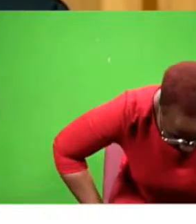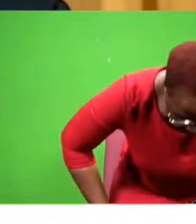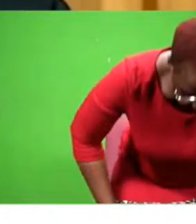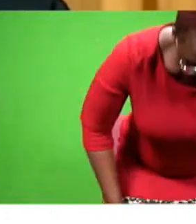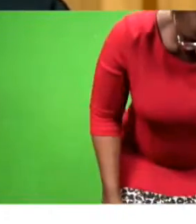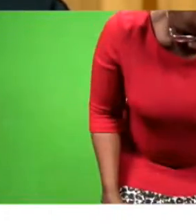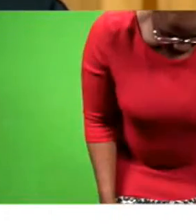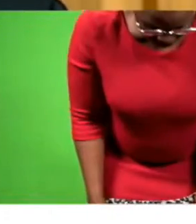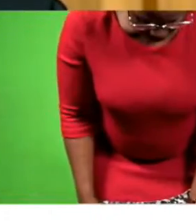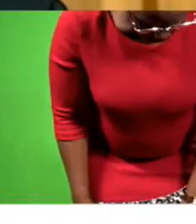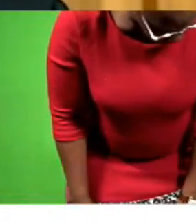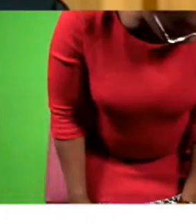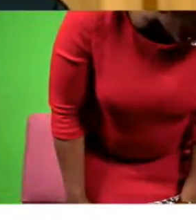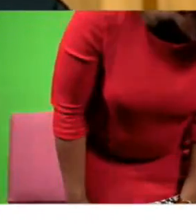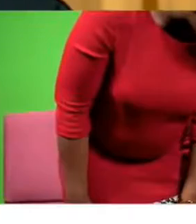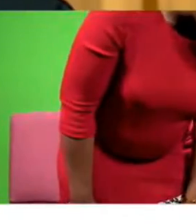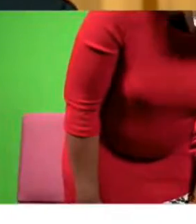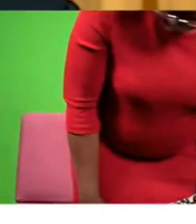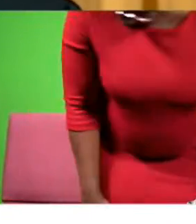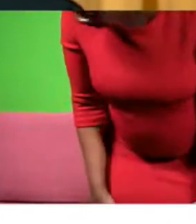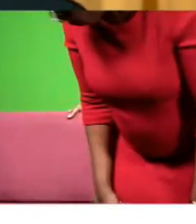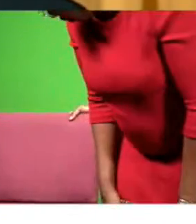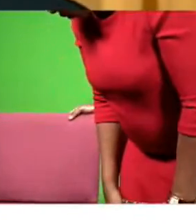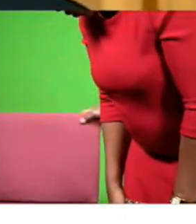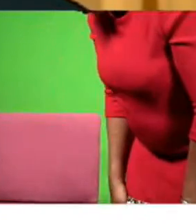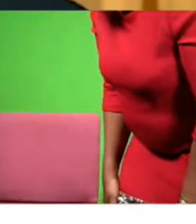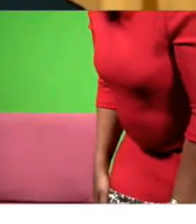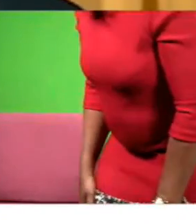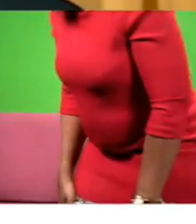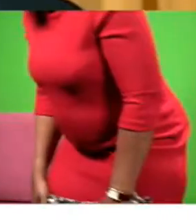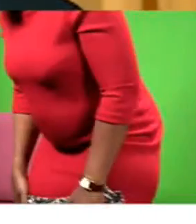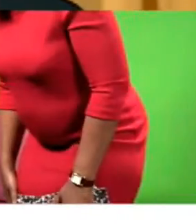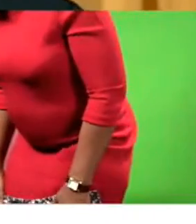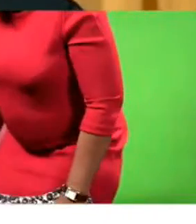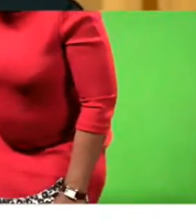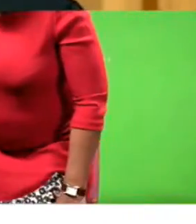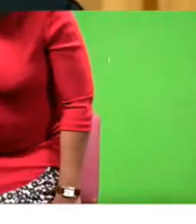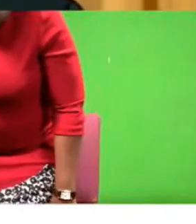Constitution as provided under Chapter 16 of the Constitution.